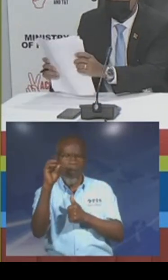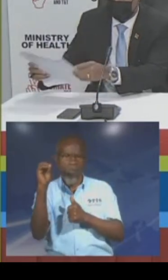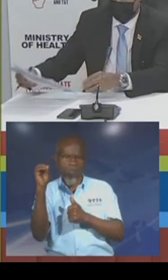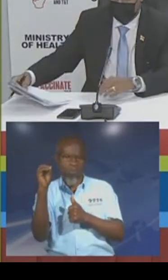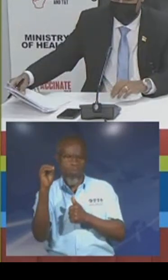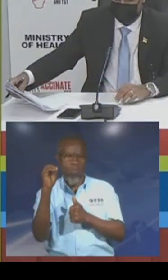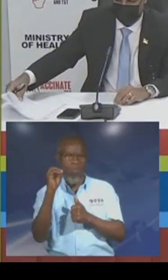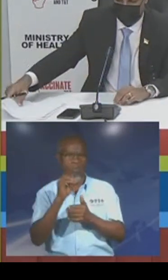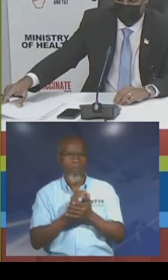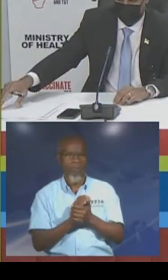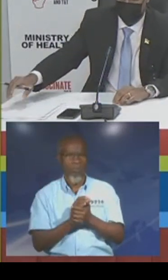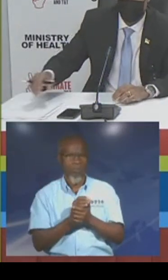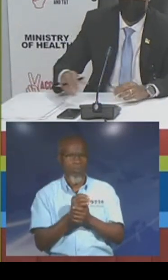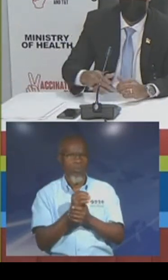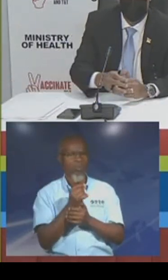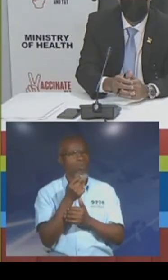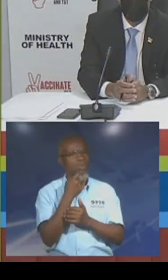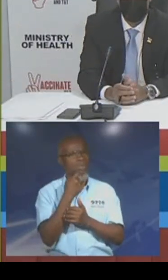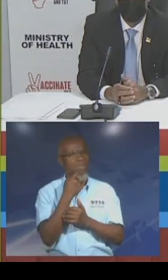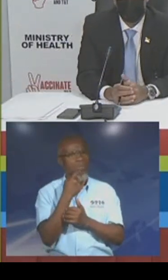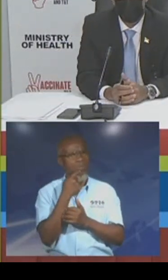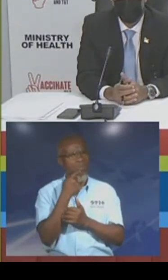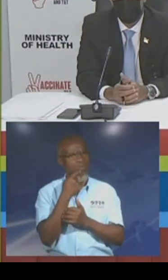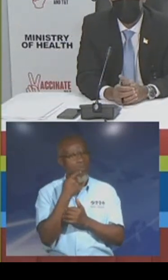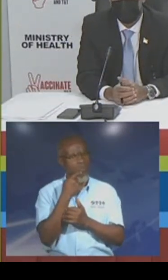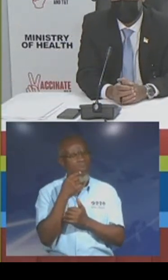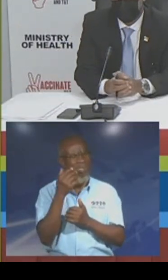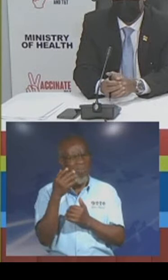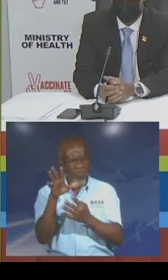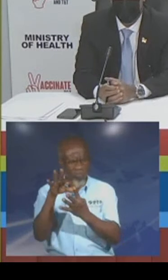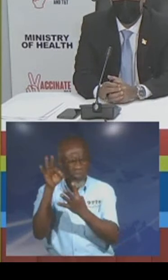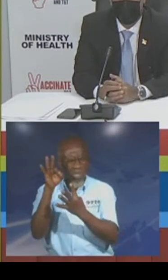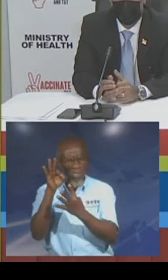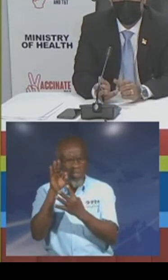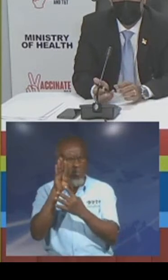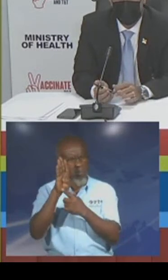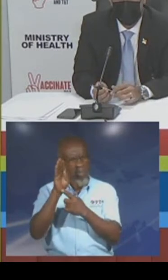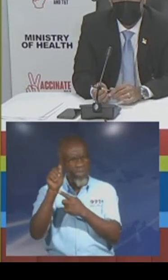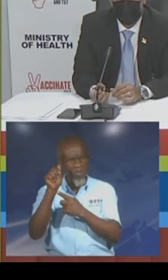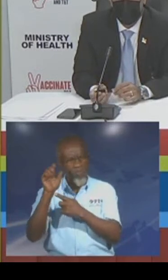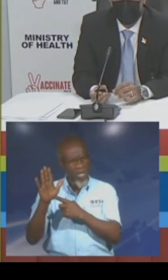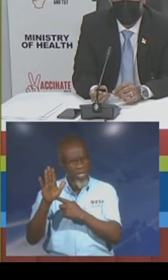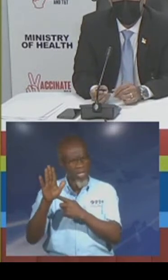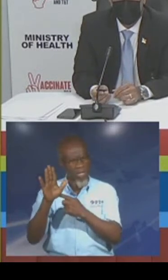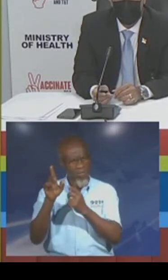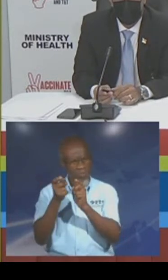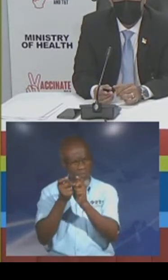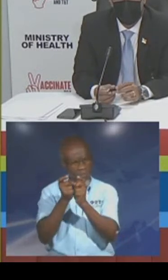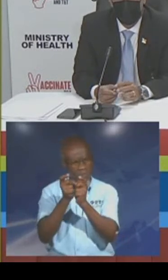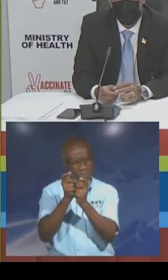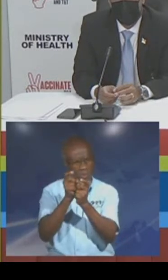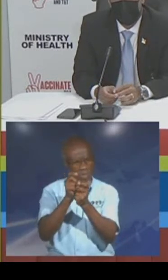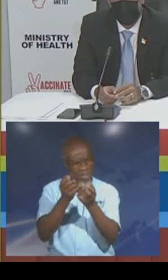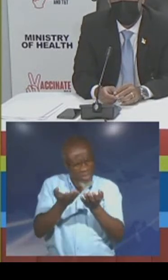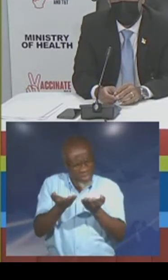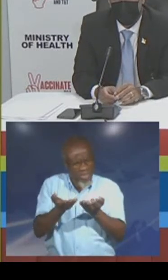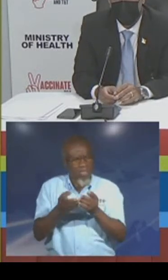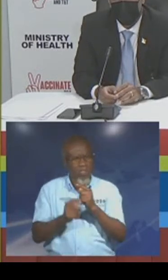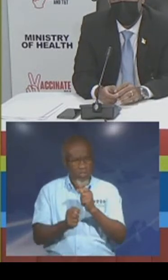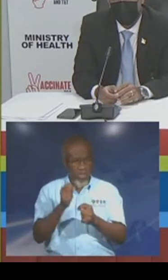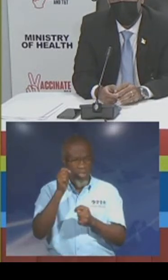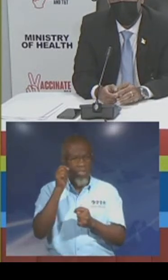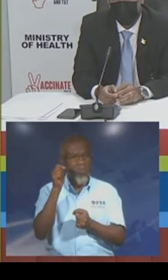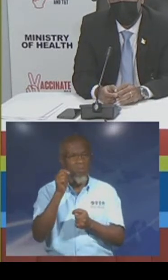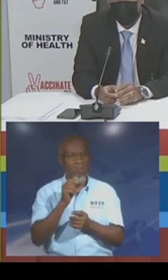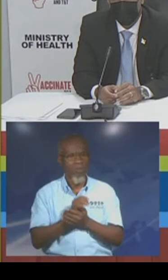mentioned that we have detected the BA.5 variant in Trinidad. Could you tell us, what